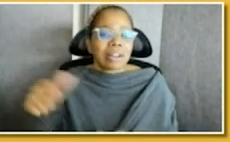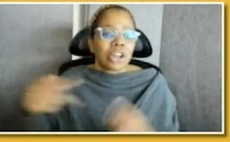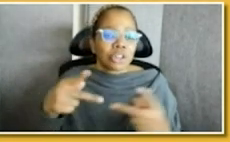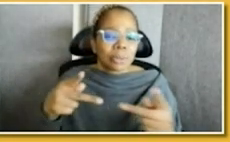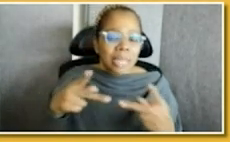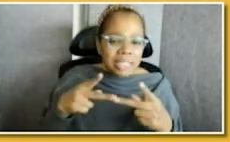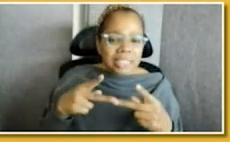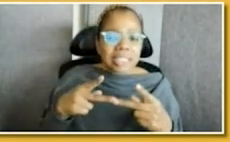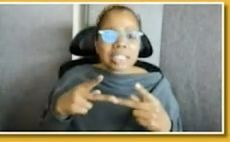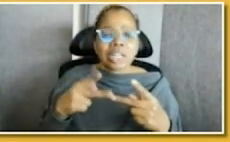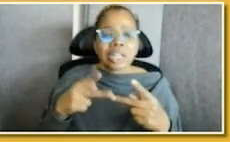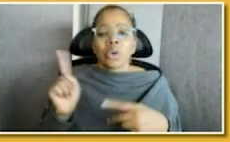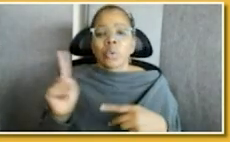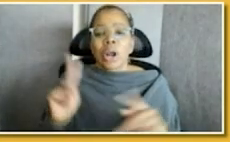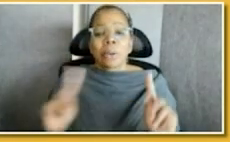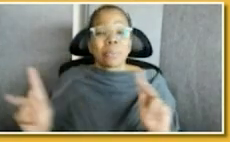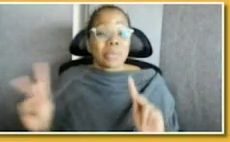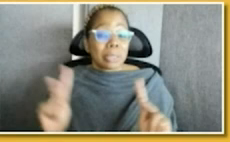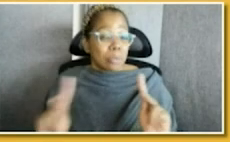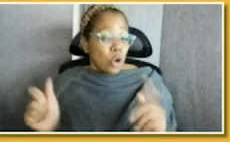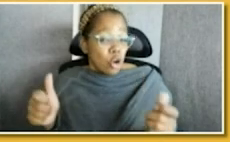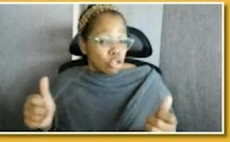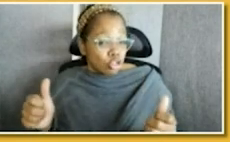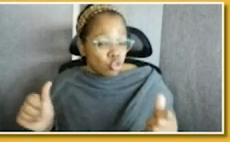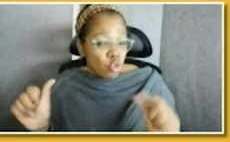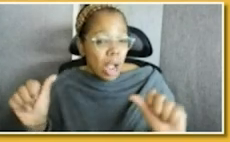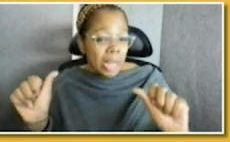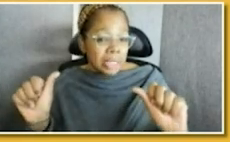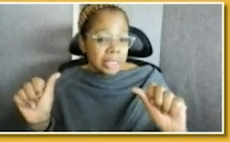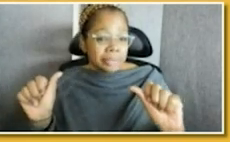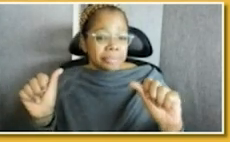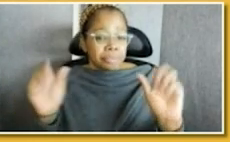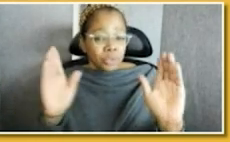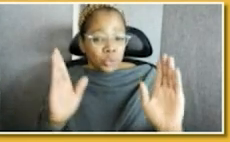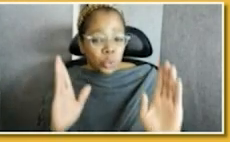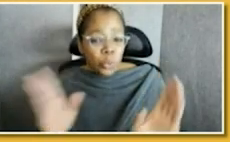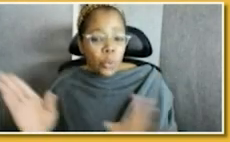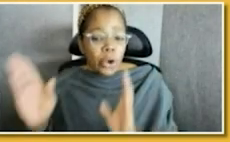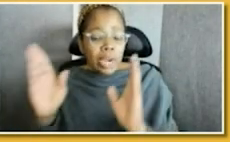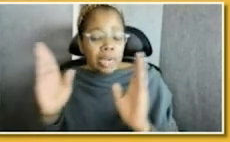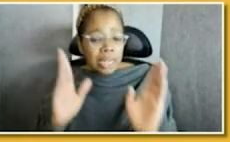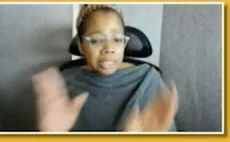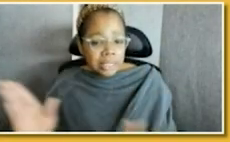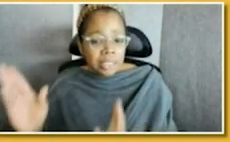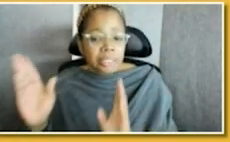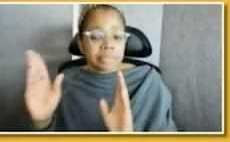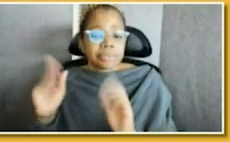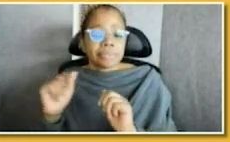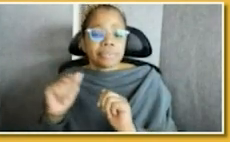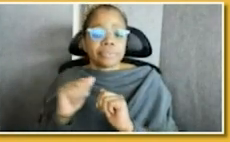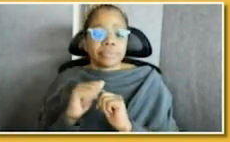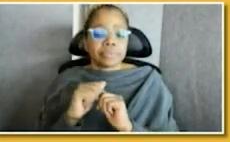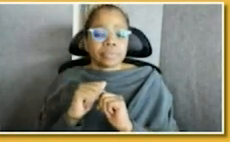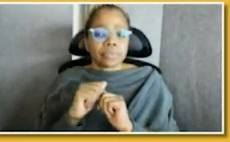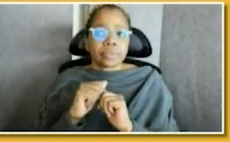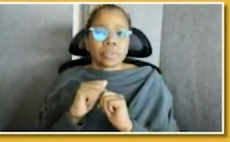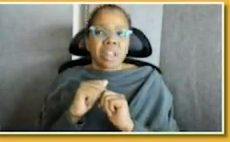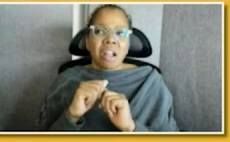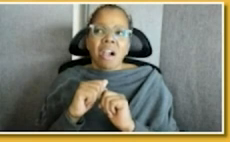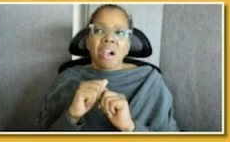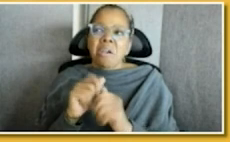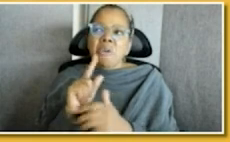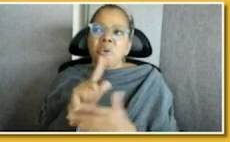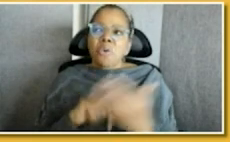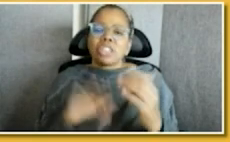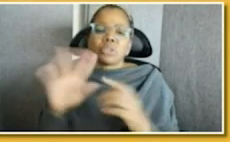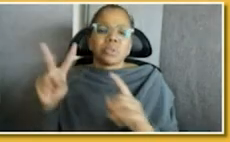are trying to organize, you know, again, like, what is your sort of take on, you know, what